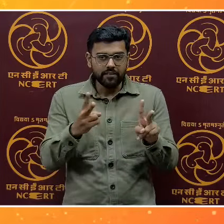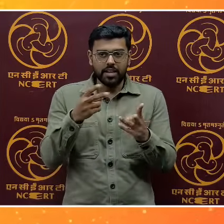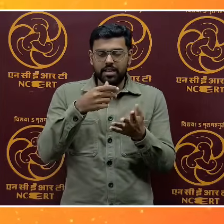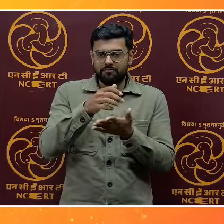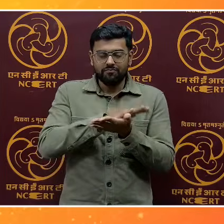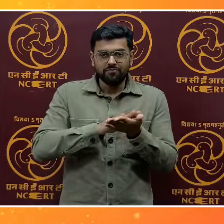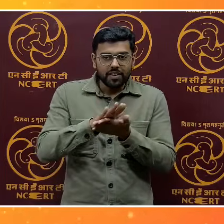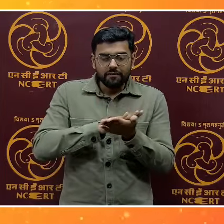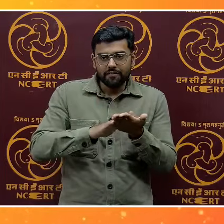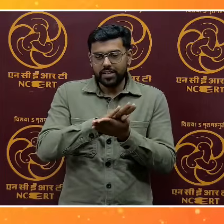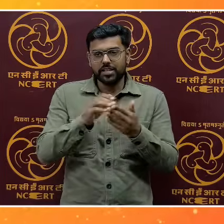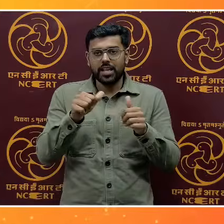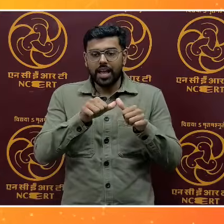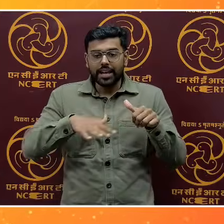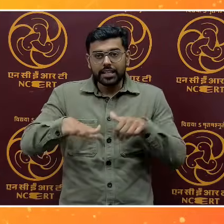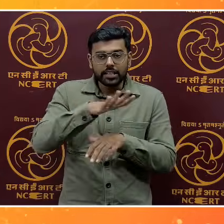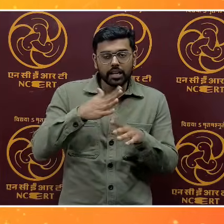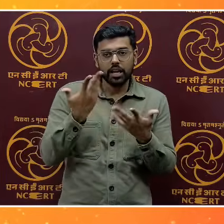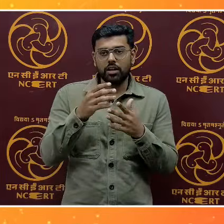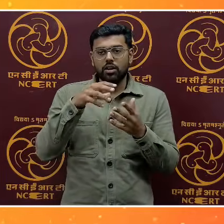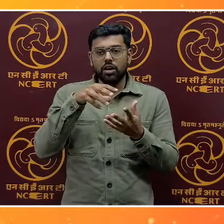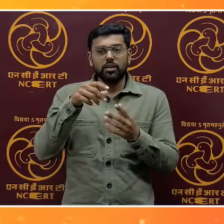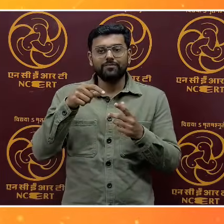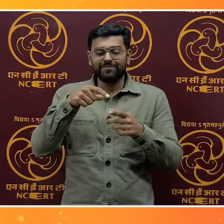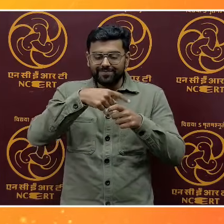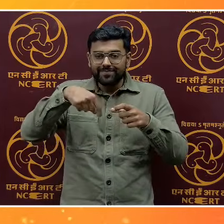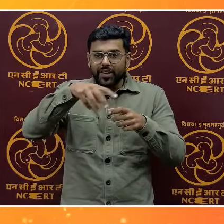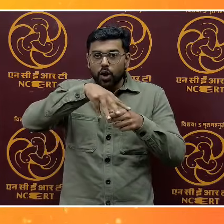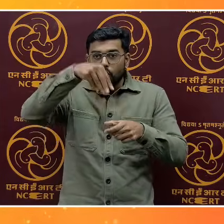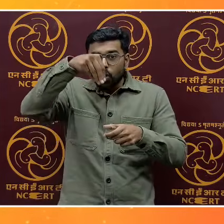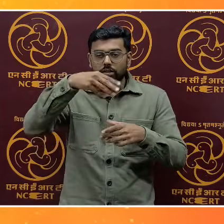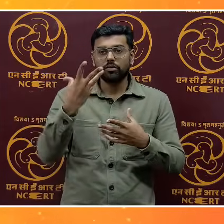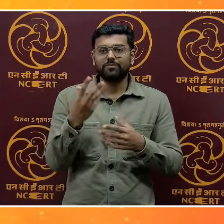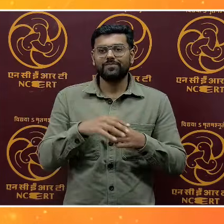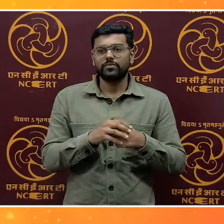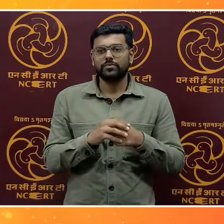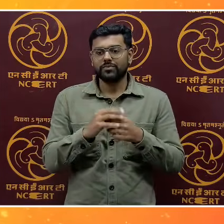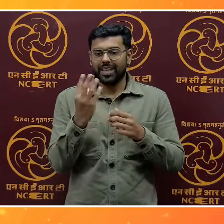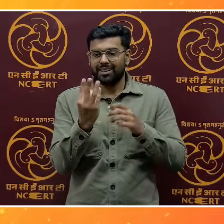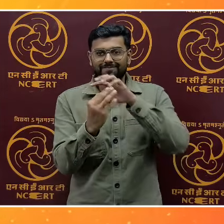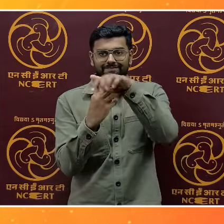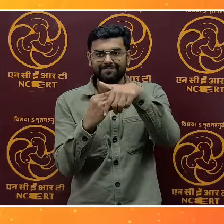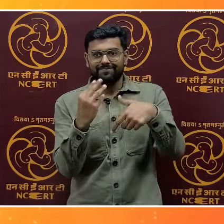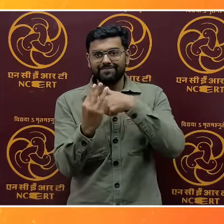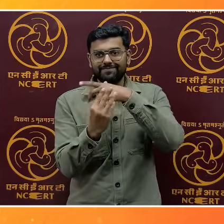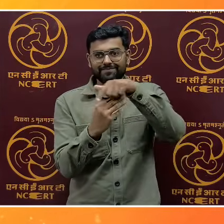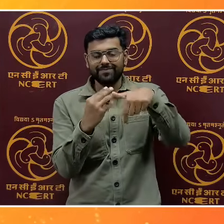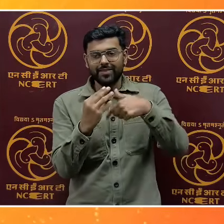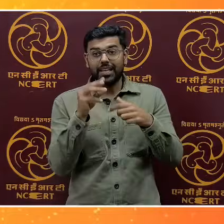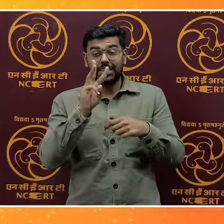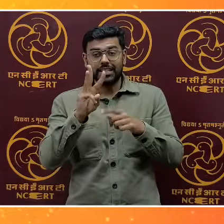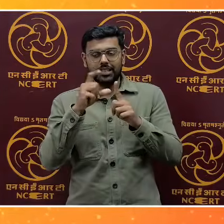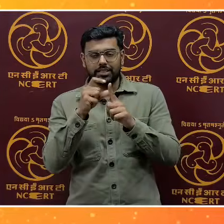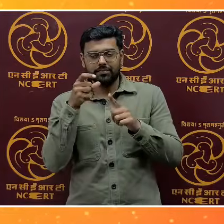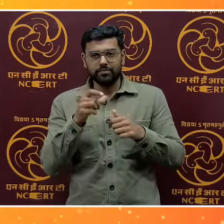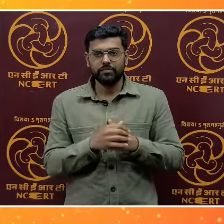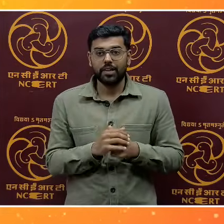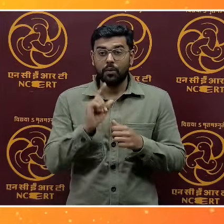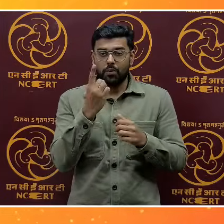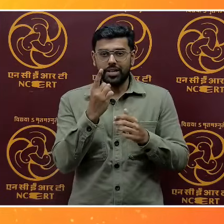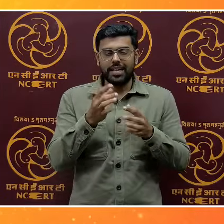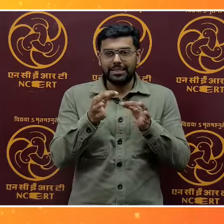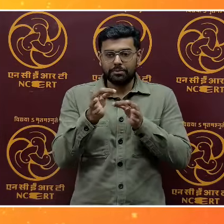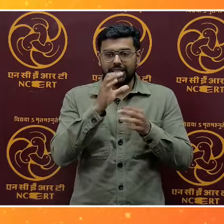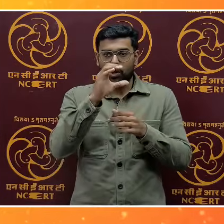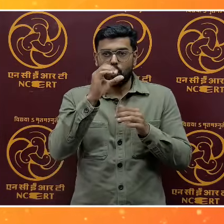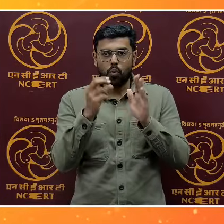of cone and sphere. Okay. Okay, we will first explain them what is a cone and how do we find